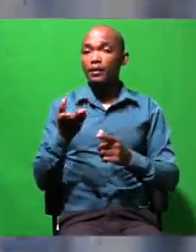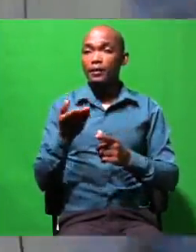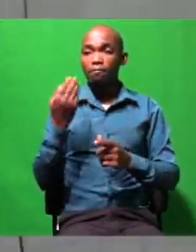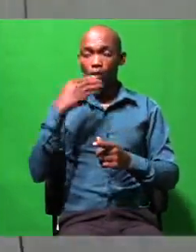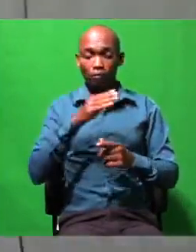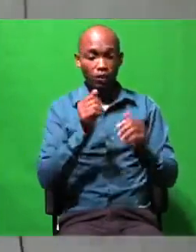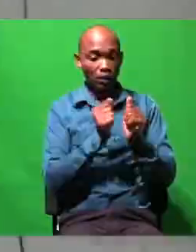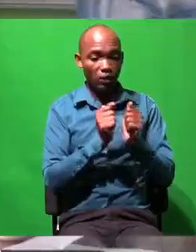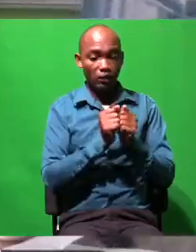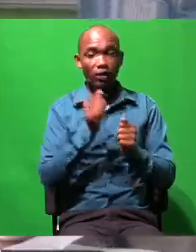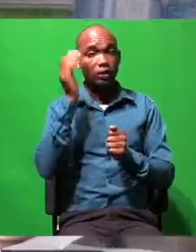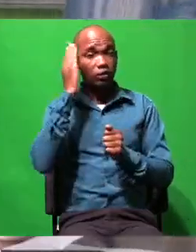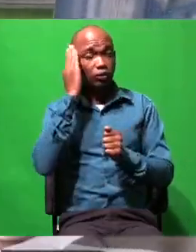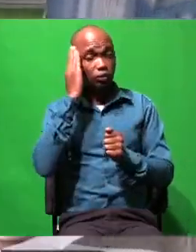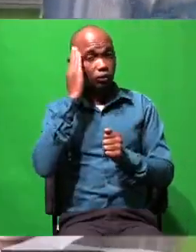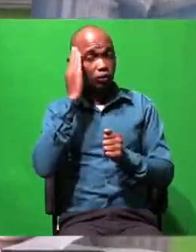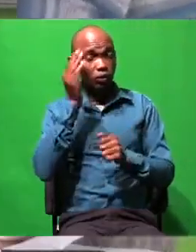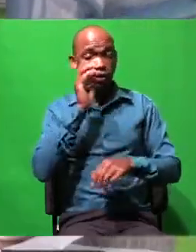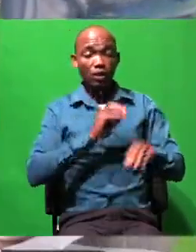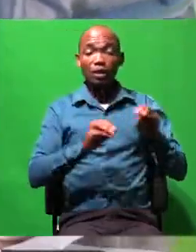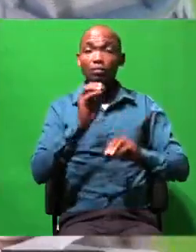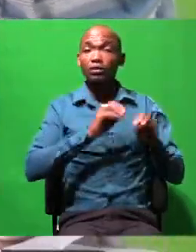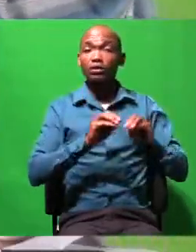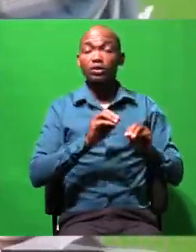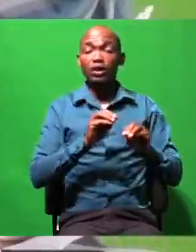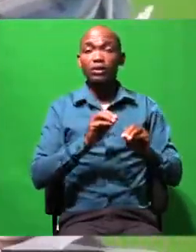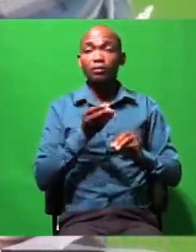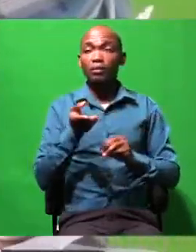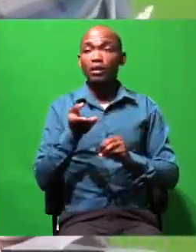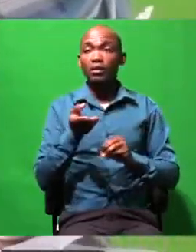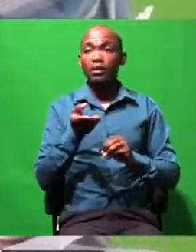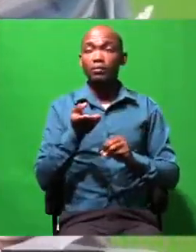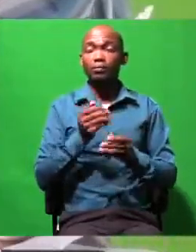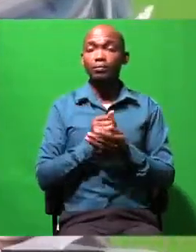is very important thing to know that chemistry is the center